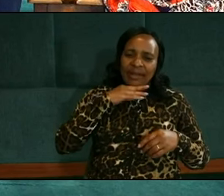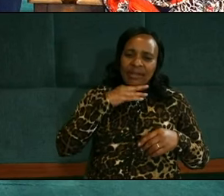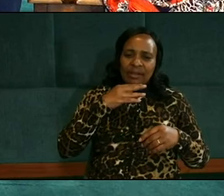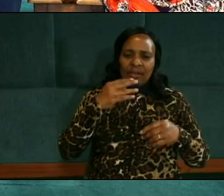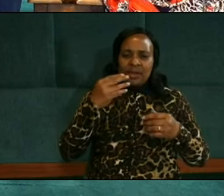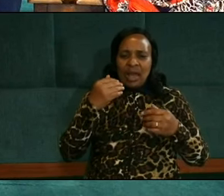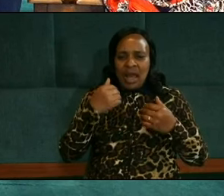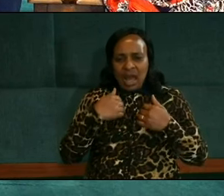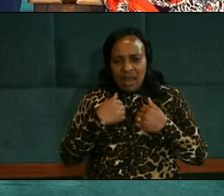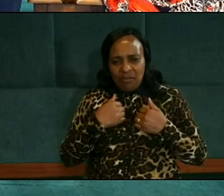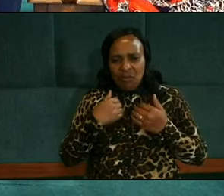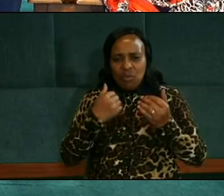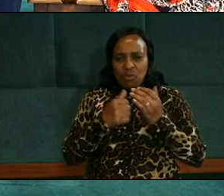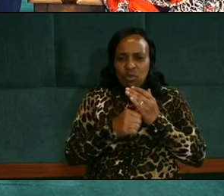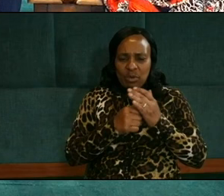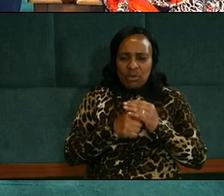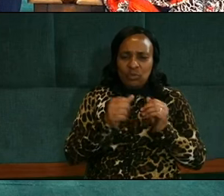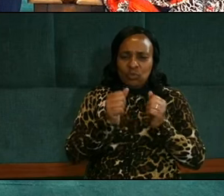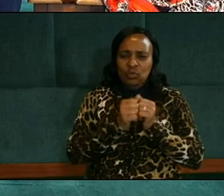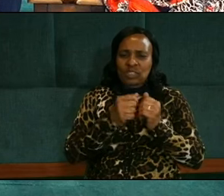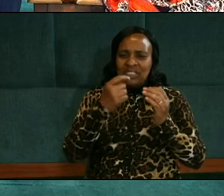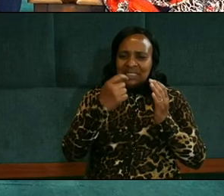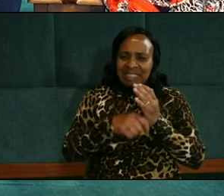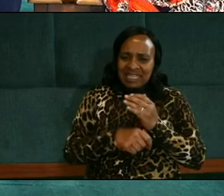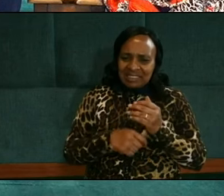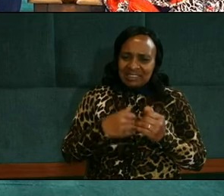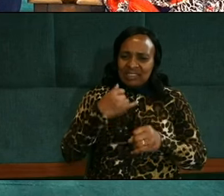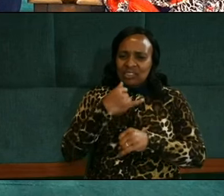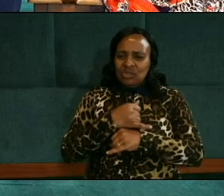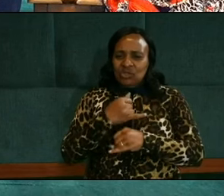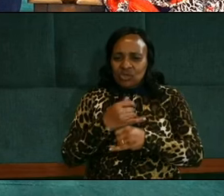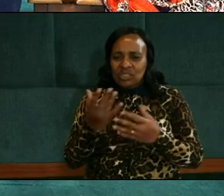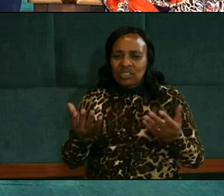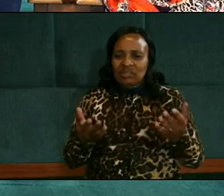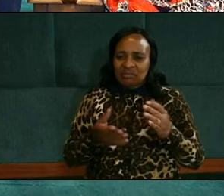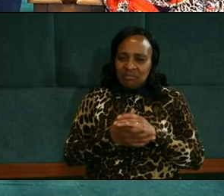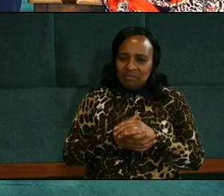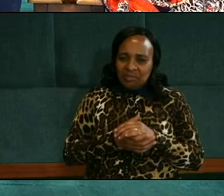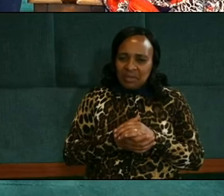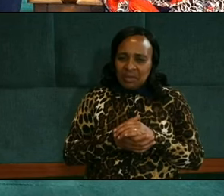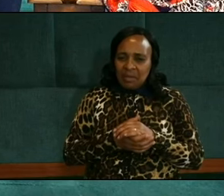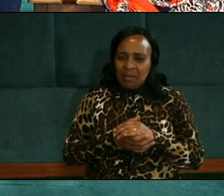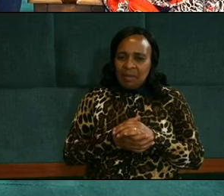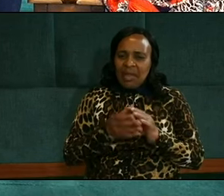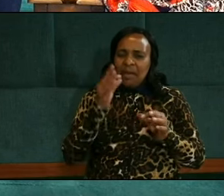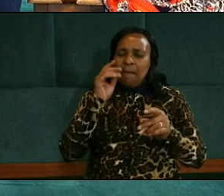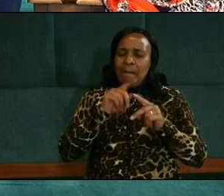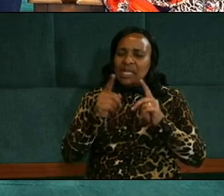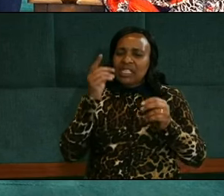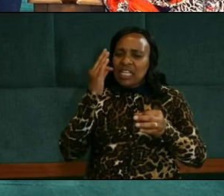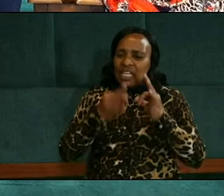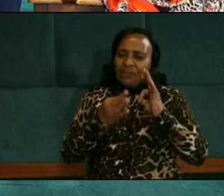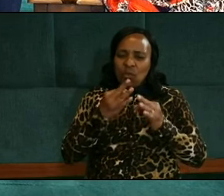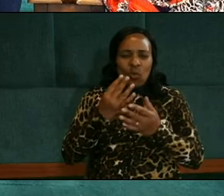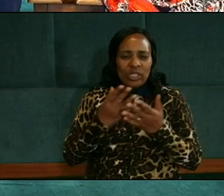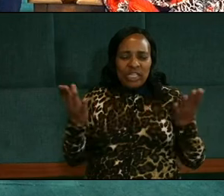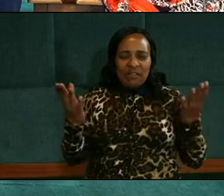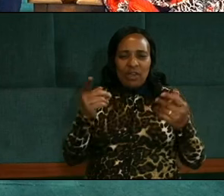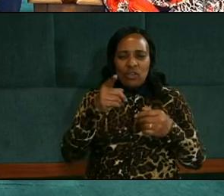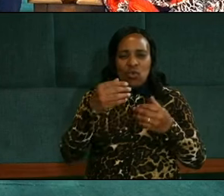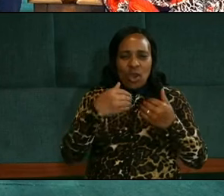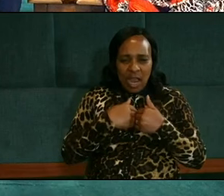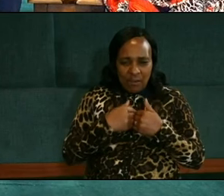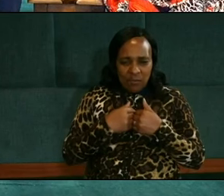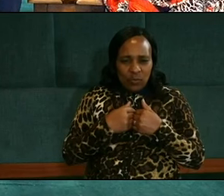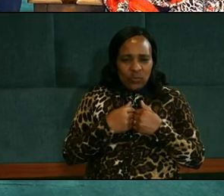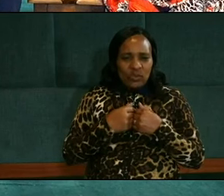with tax institutions, yeah, but if whatever you have is not out